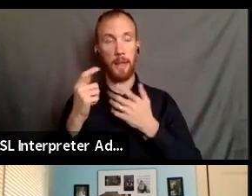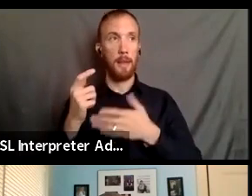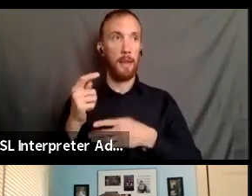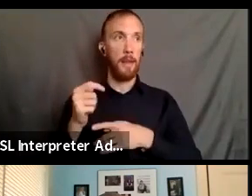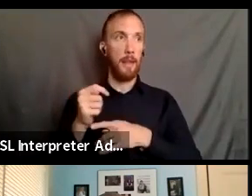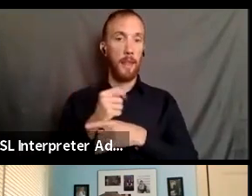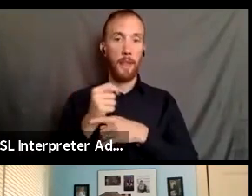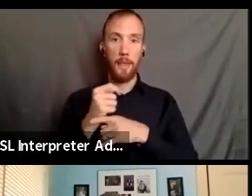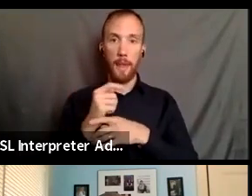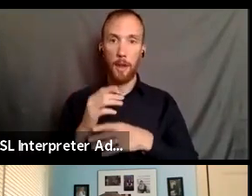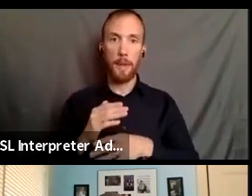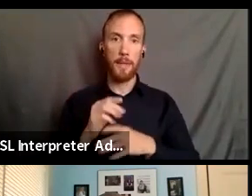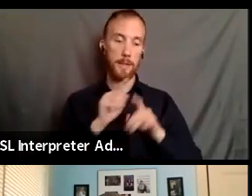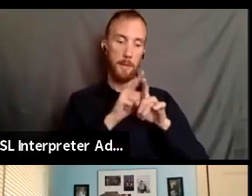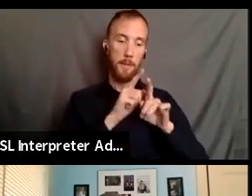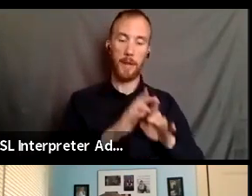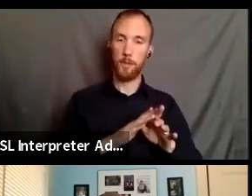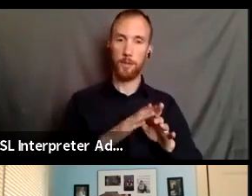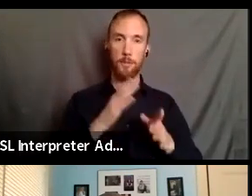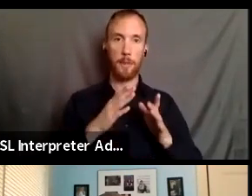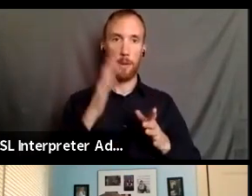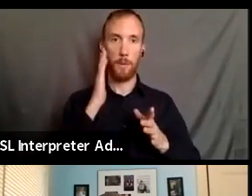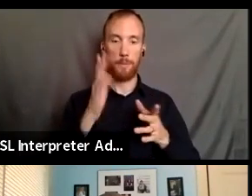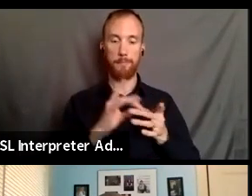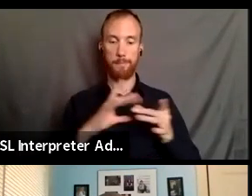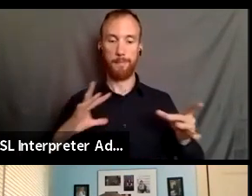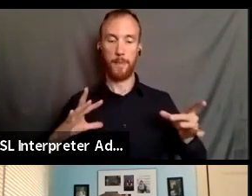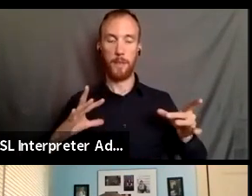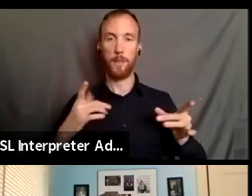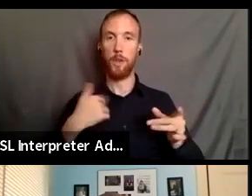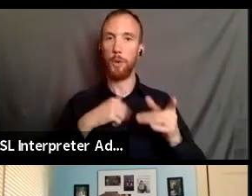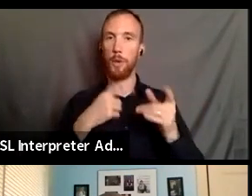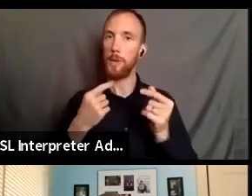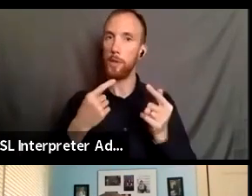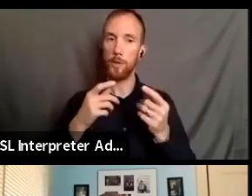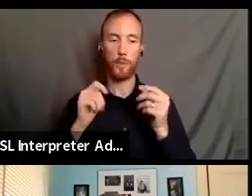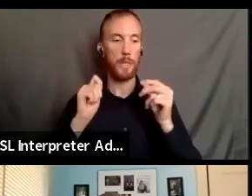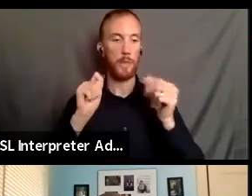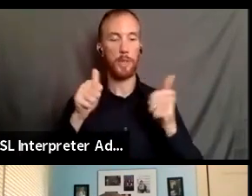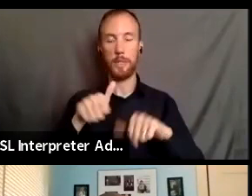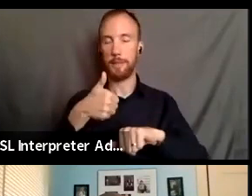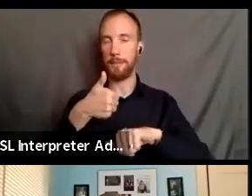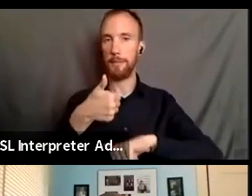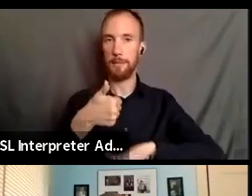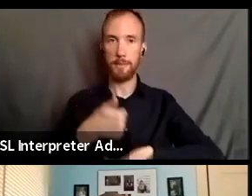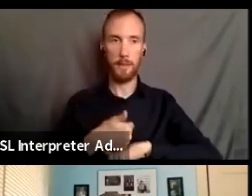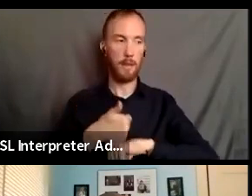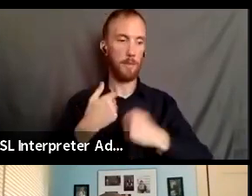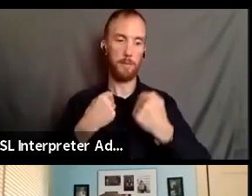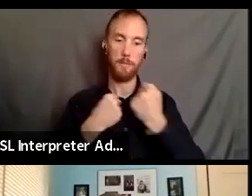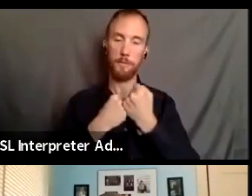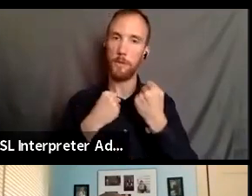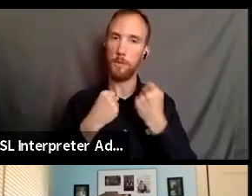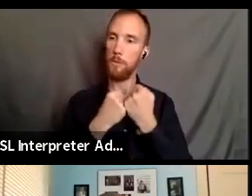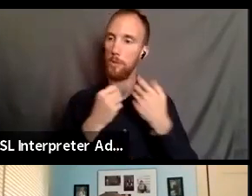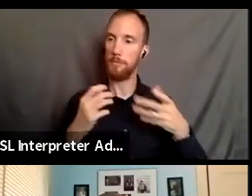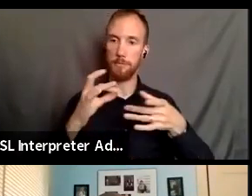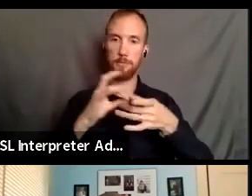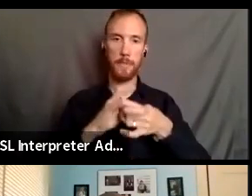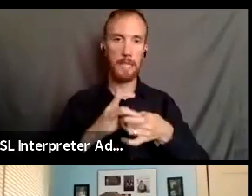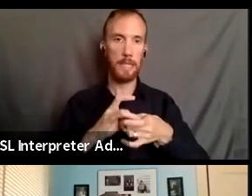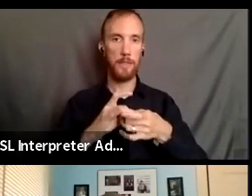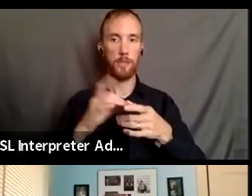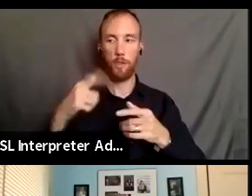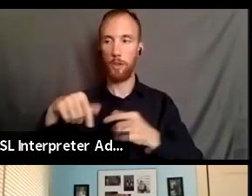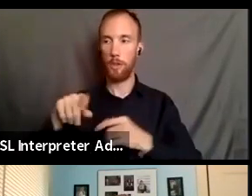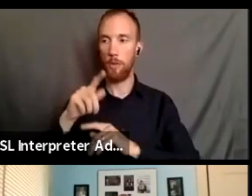the swift and decisive decision to put safeties in place so those people can continue to support students in remote learning